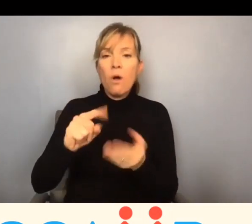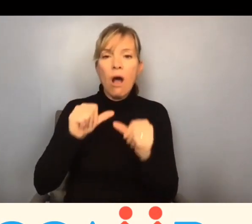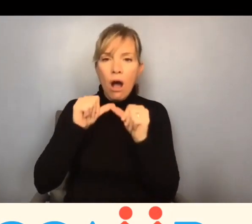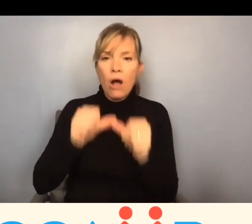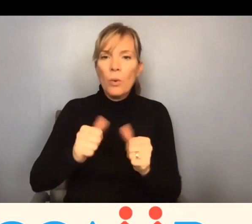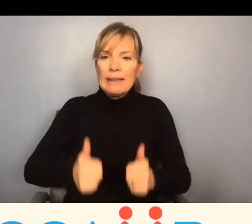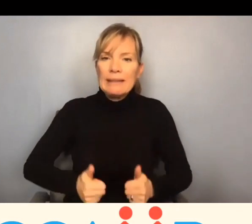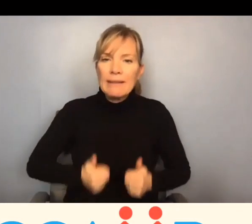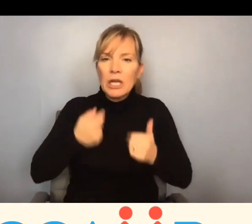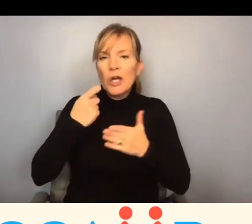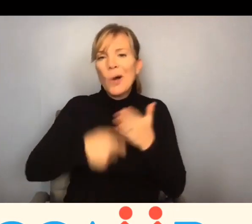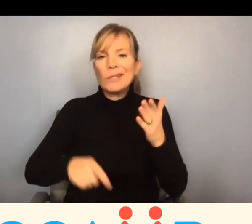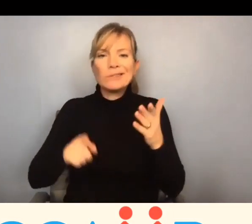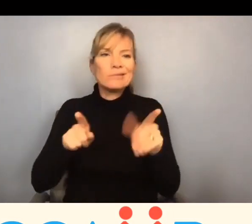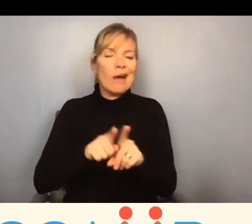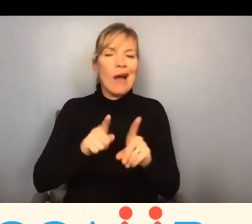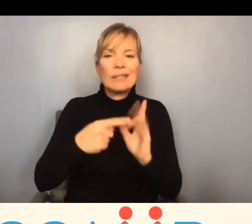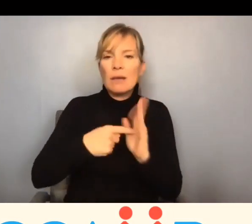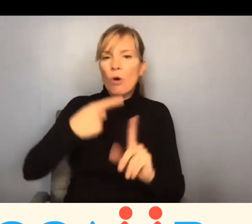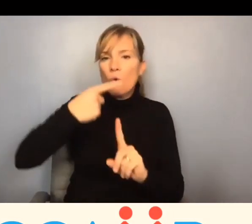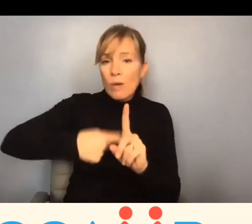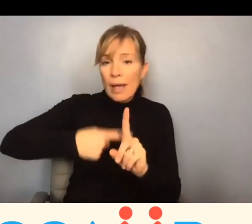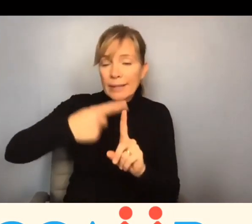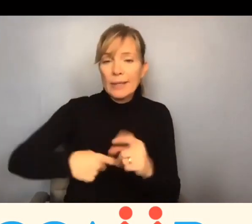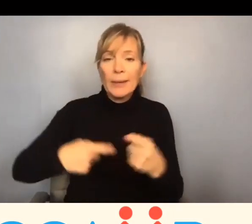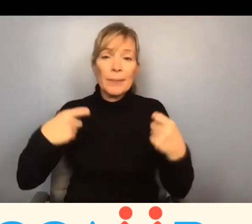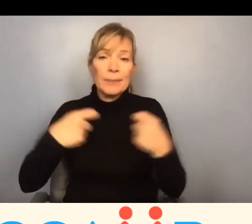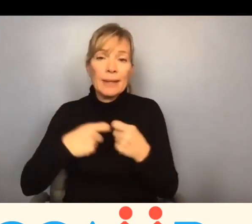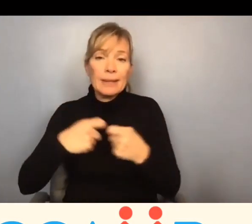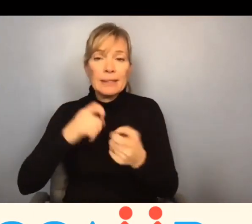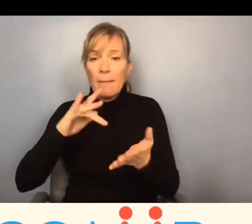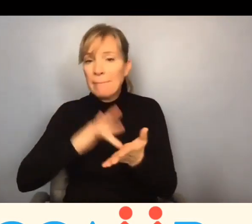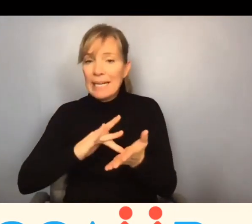living expenses such as rent or utilities or medication.